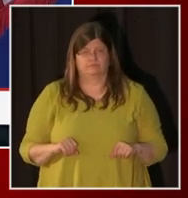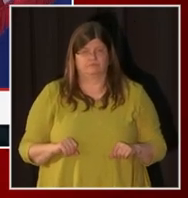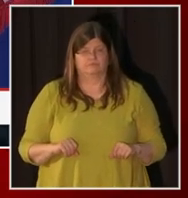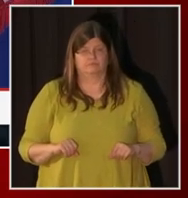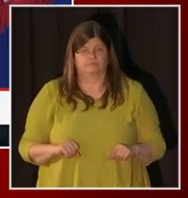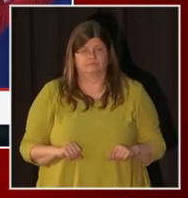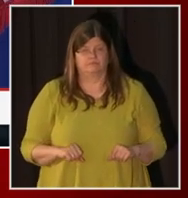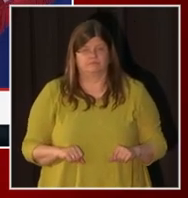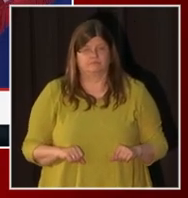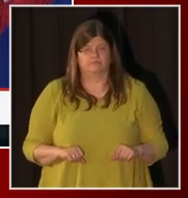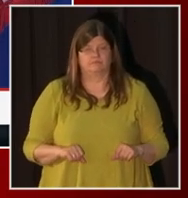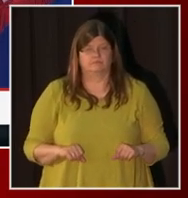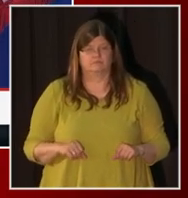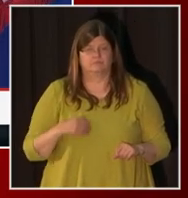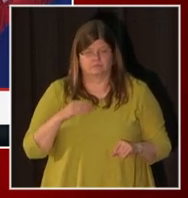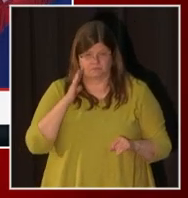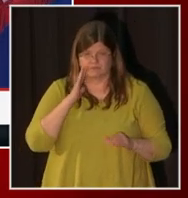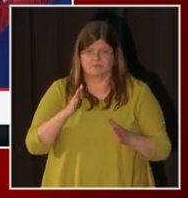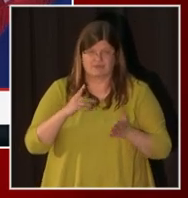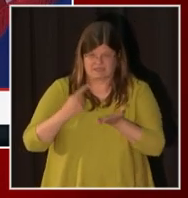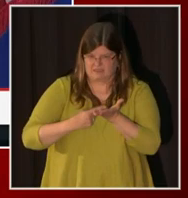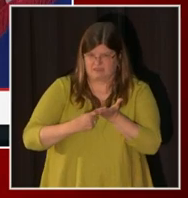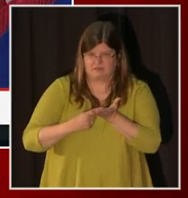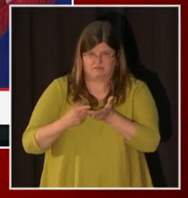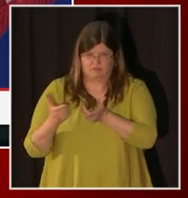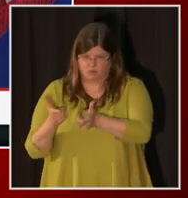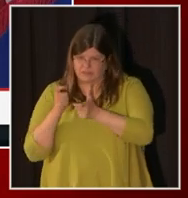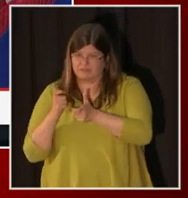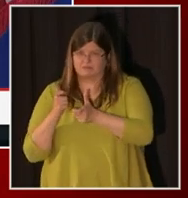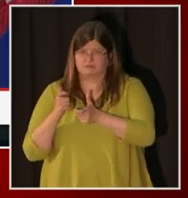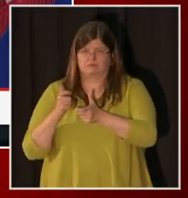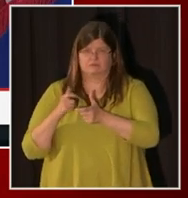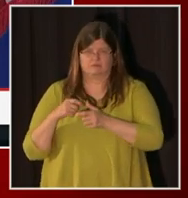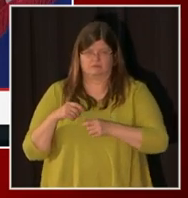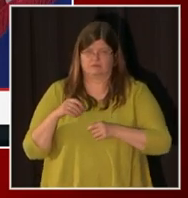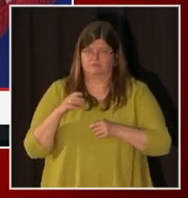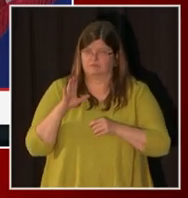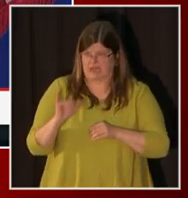us in May.